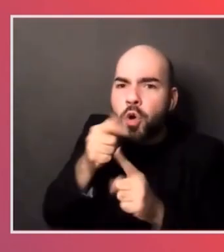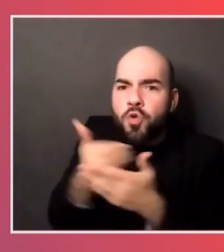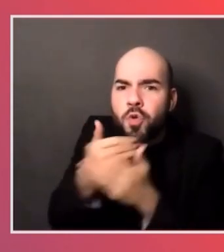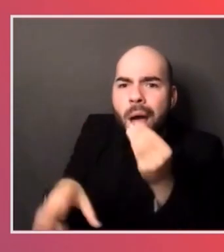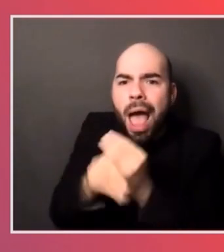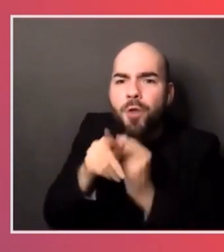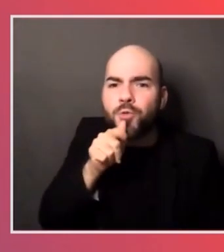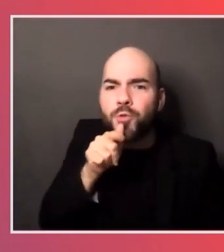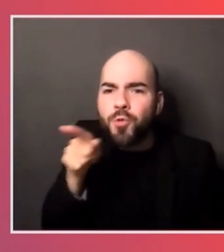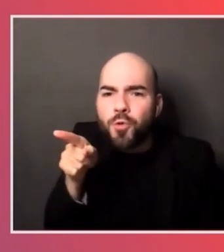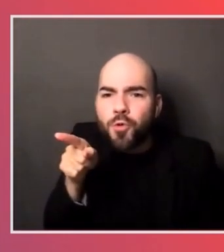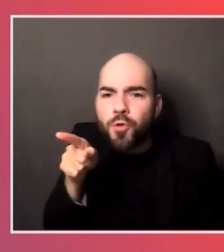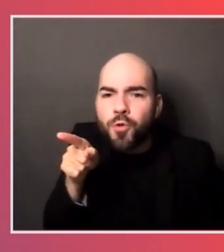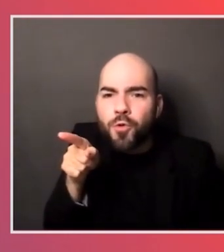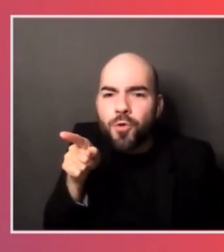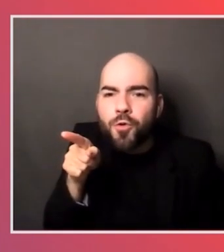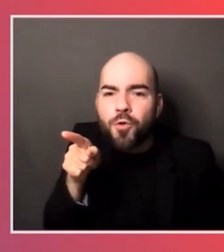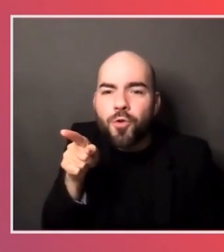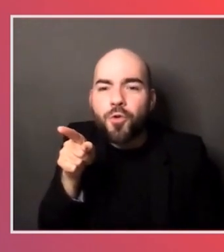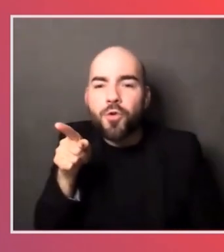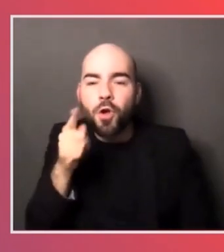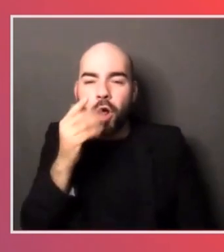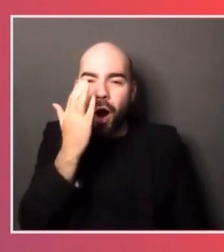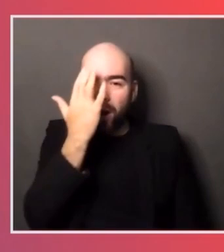Oh! No.